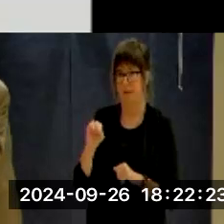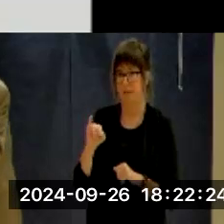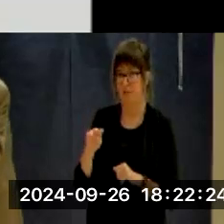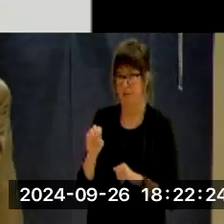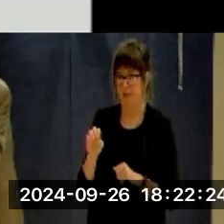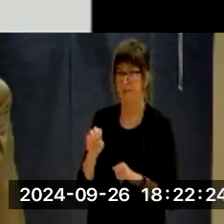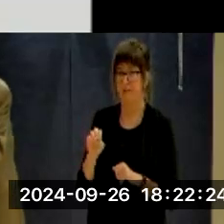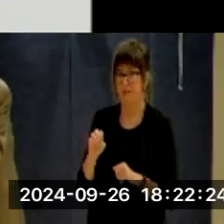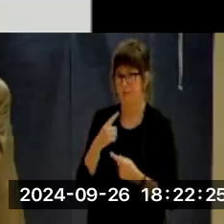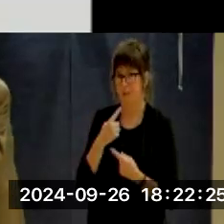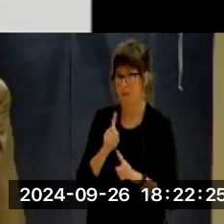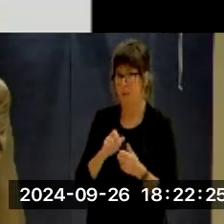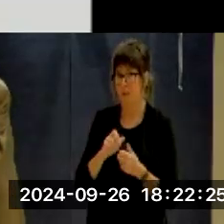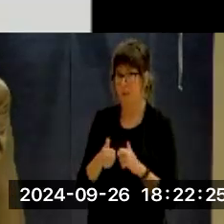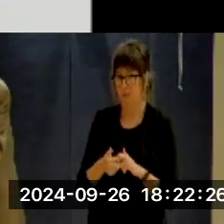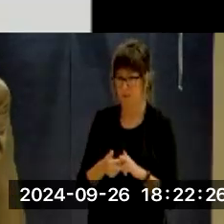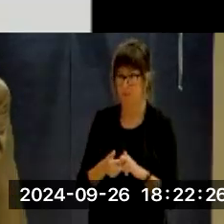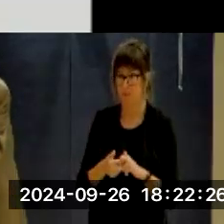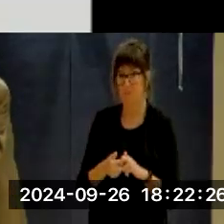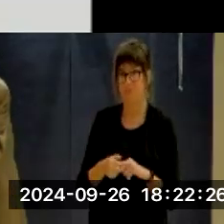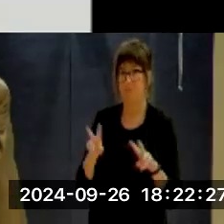stated the problem starkly. Quote,